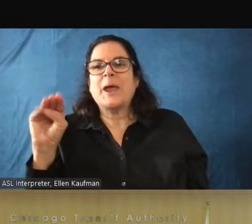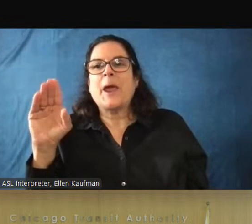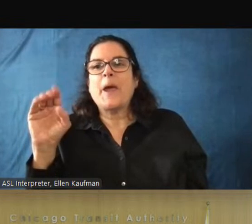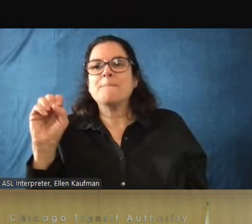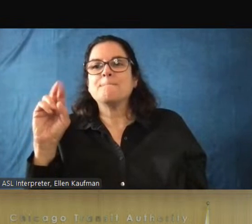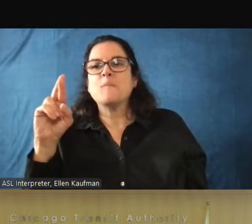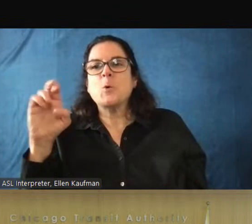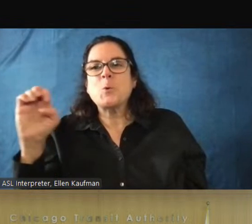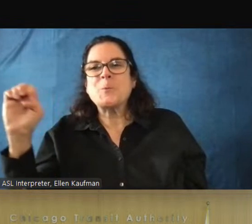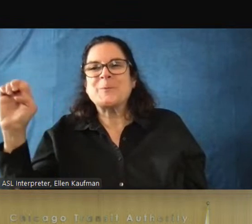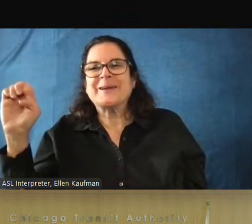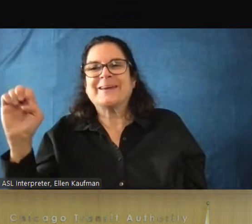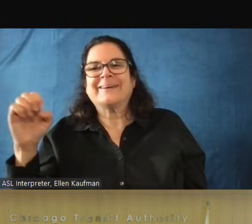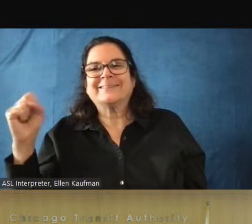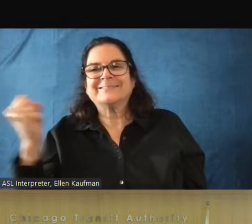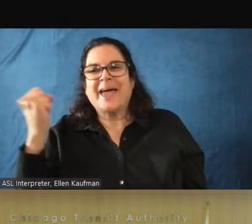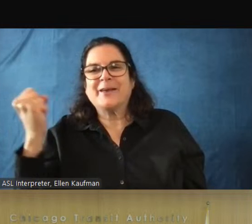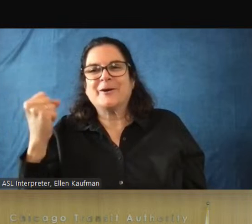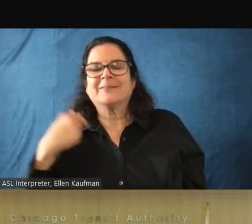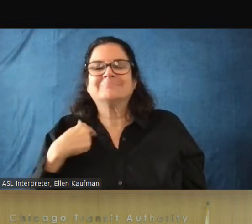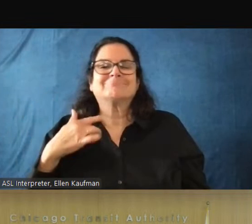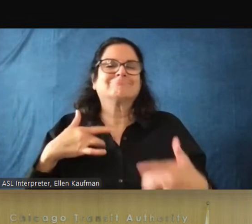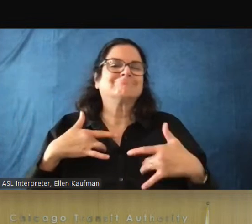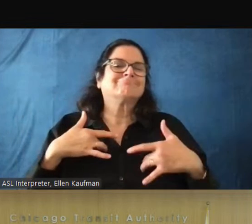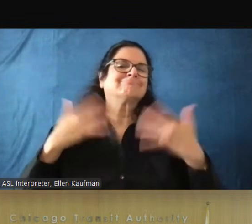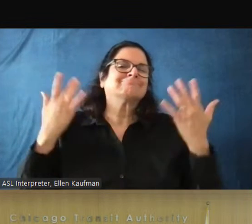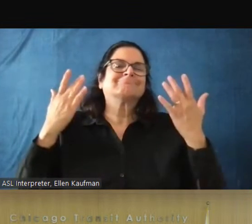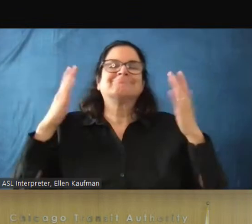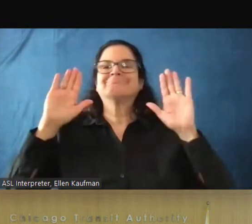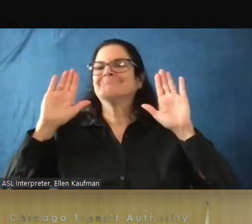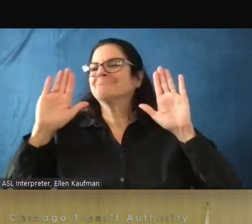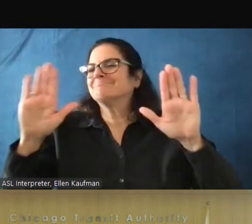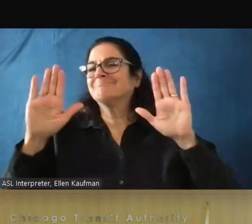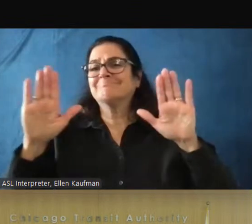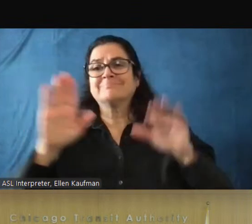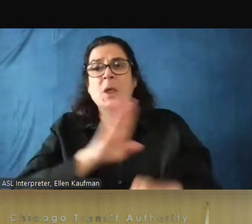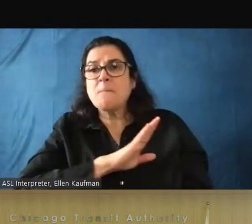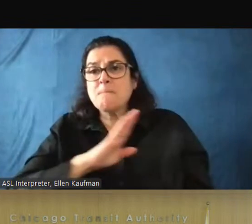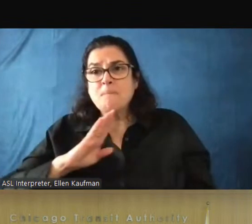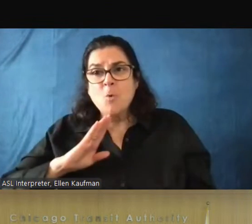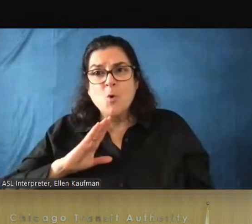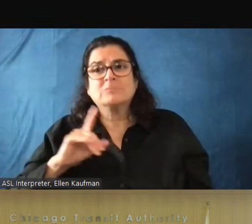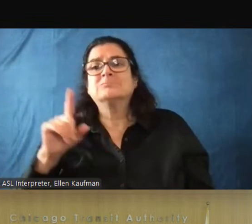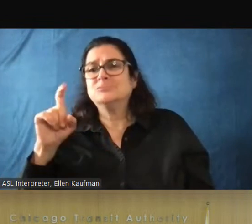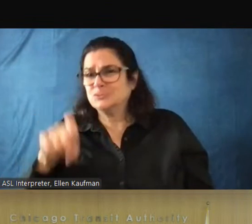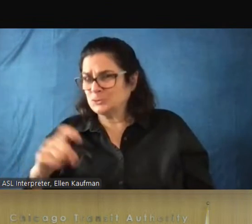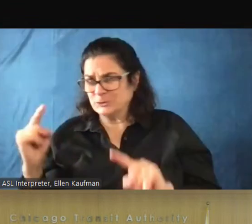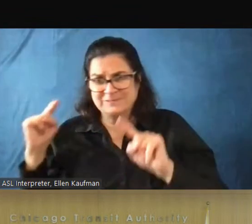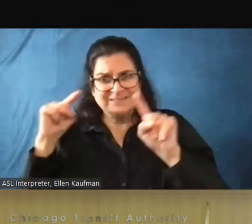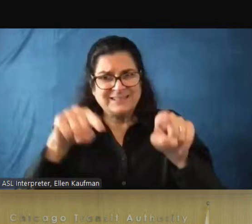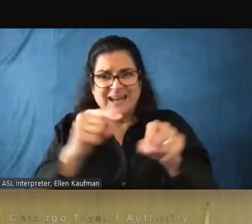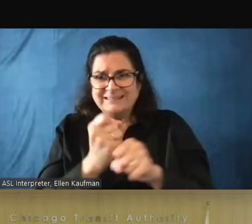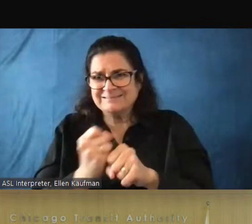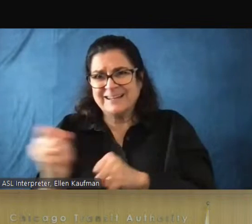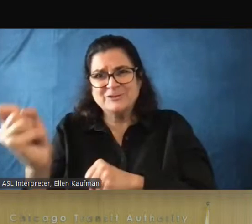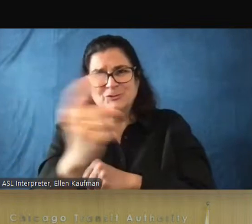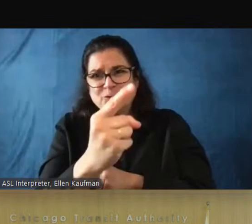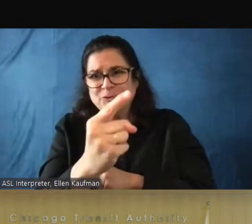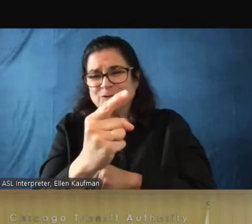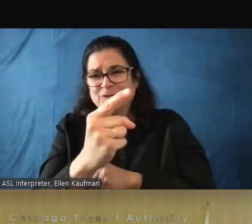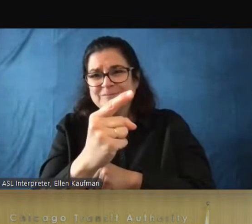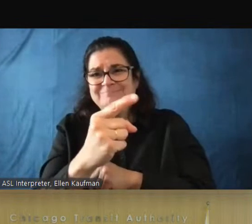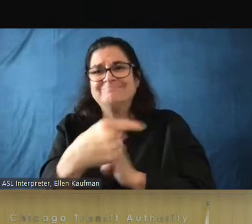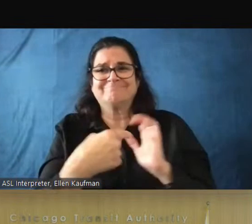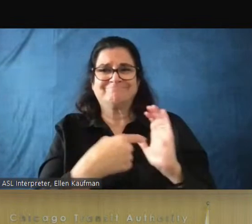wonderful event. Other board members next year, if you could attend, it would be great, but it shows the